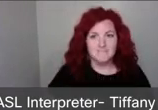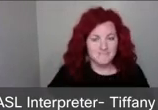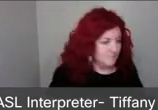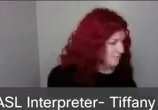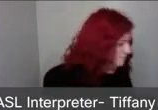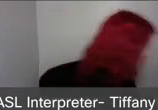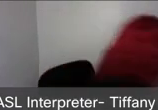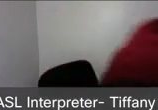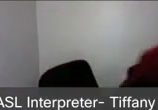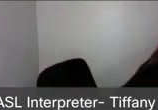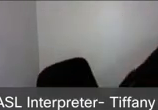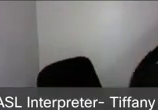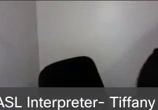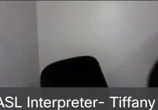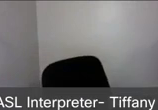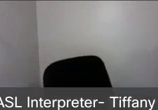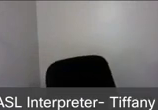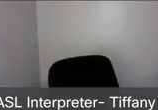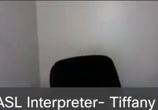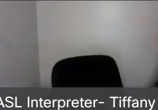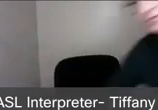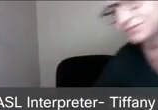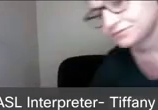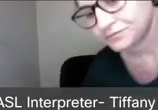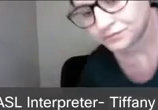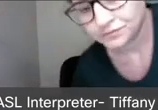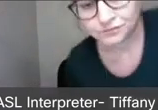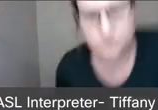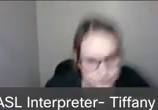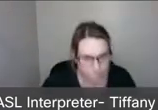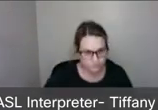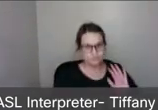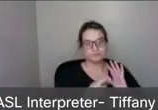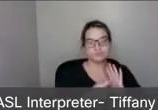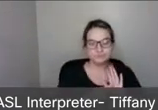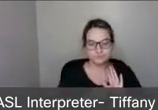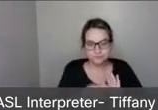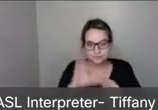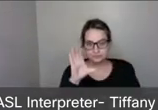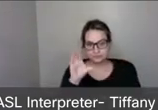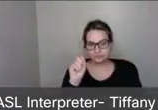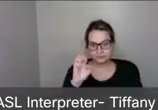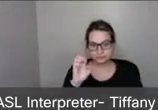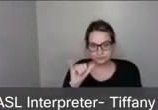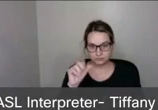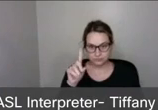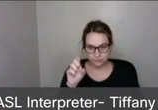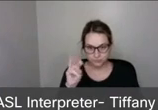Also, White Mountain Apache tribal representative, Casey Duma.